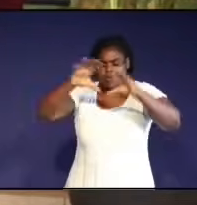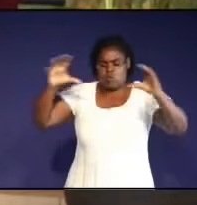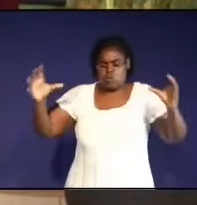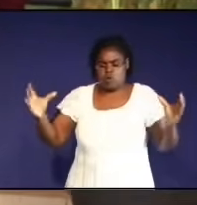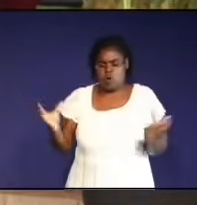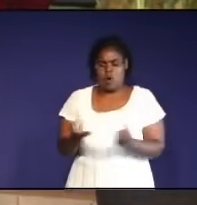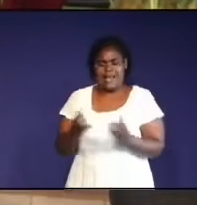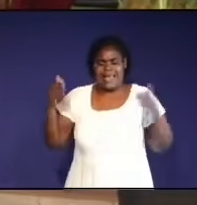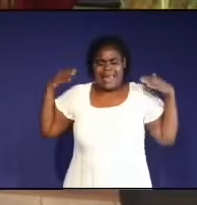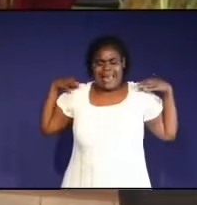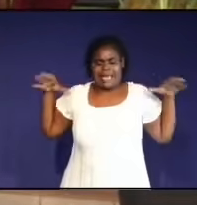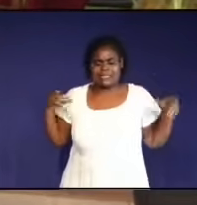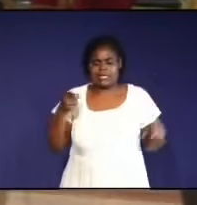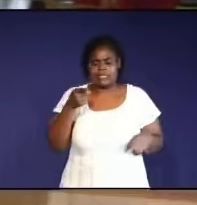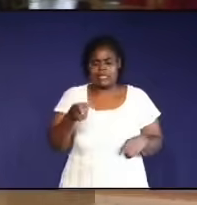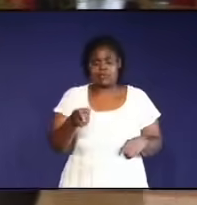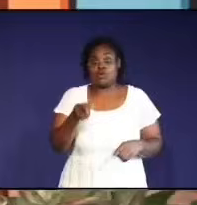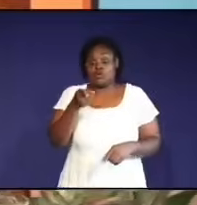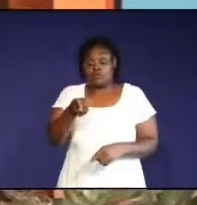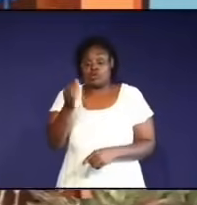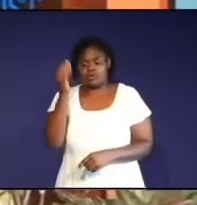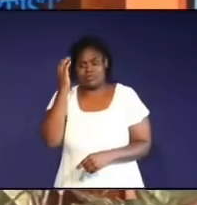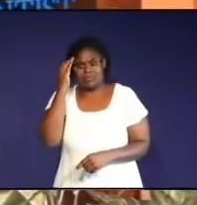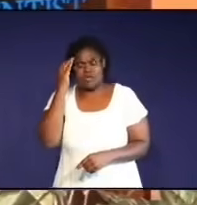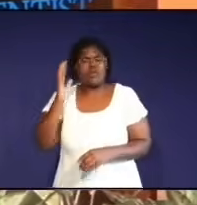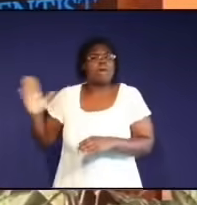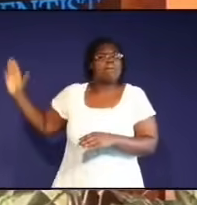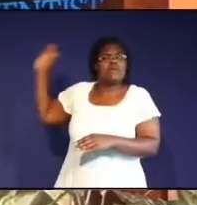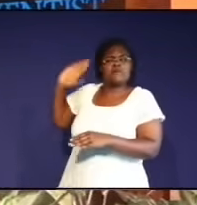and of ancient people was that the earth was flat.